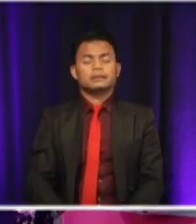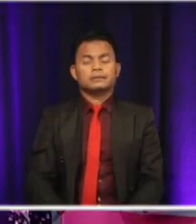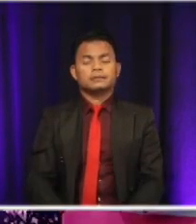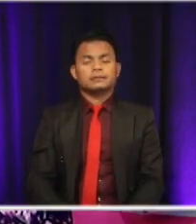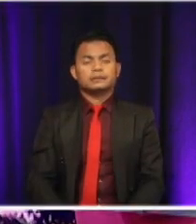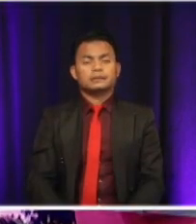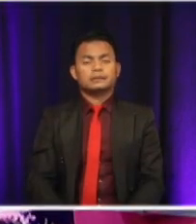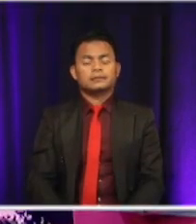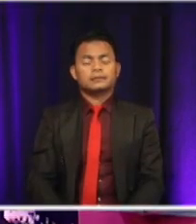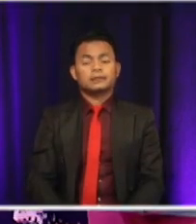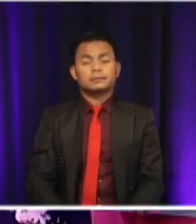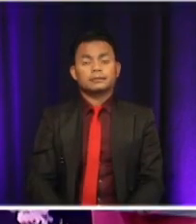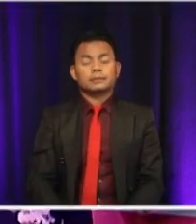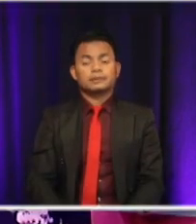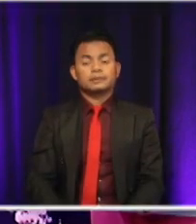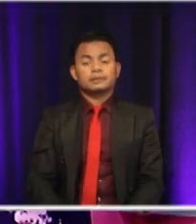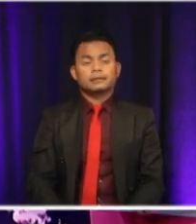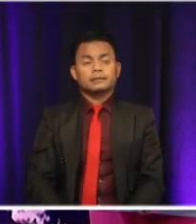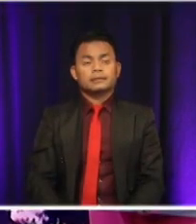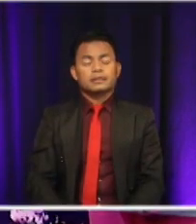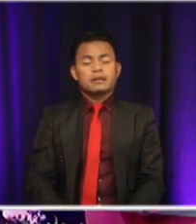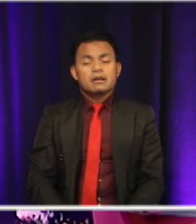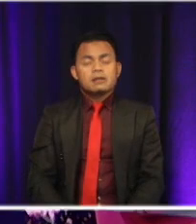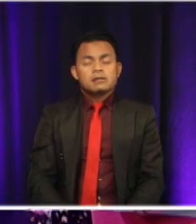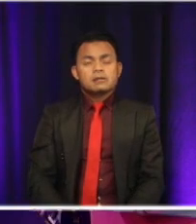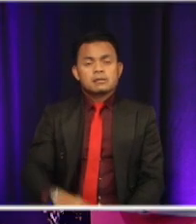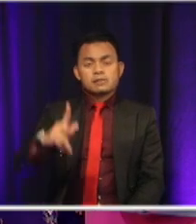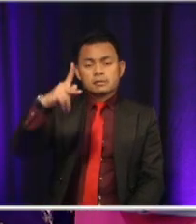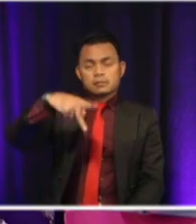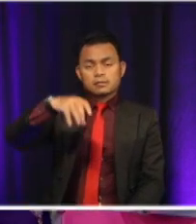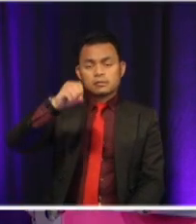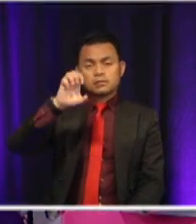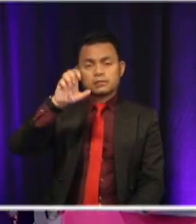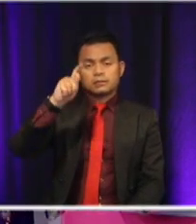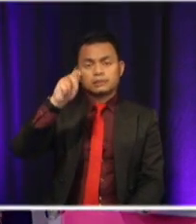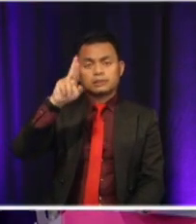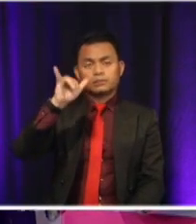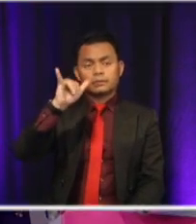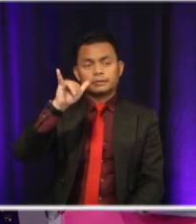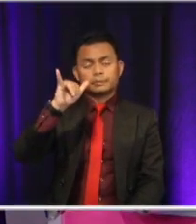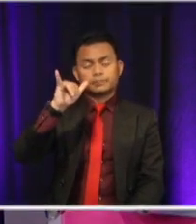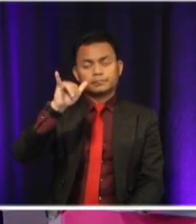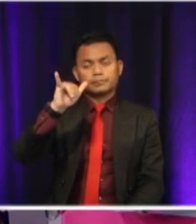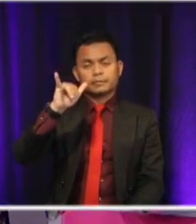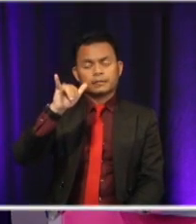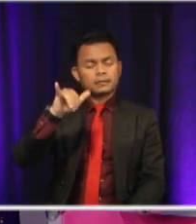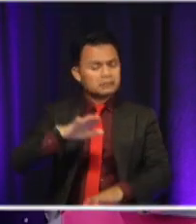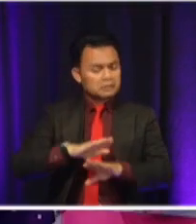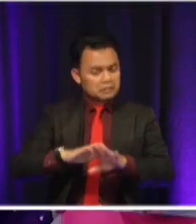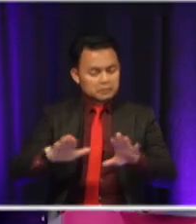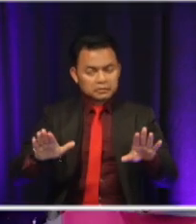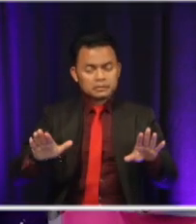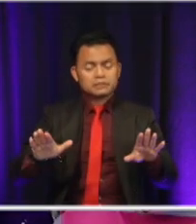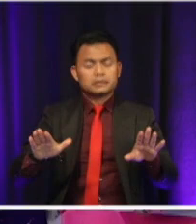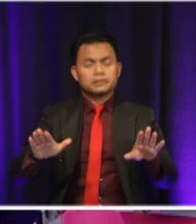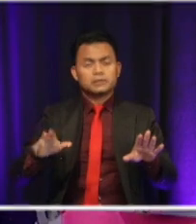answer the poetry section first. There are no hard and fast rules about which section you might want